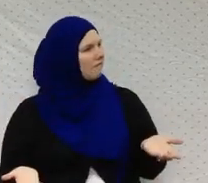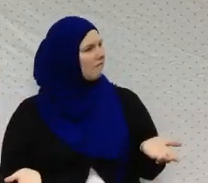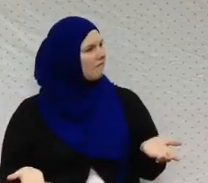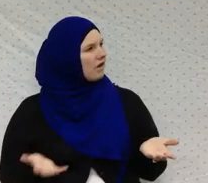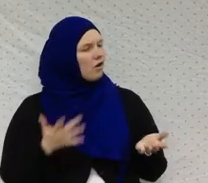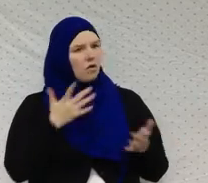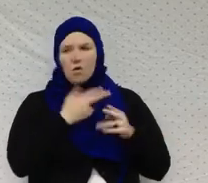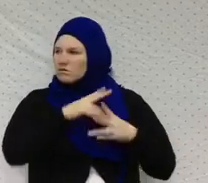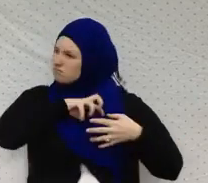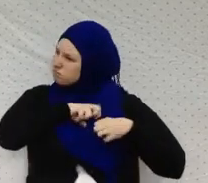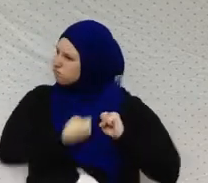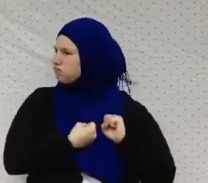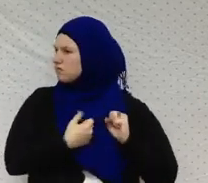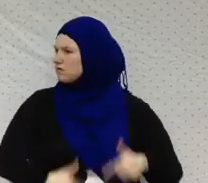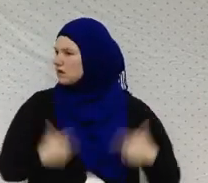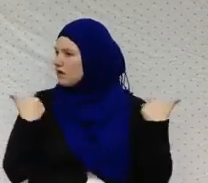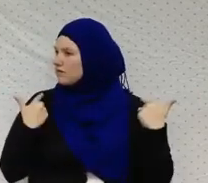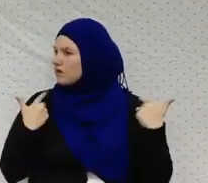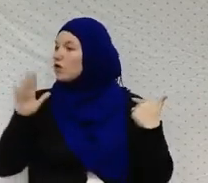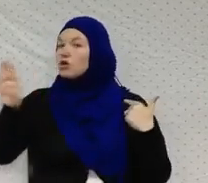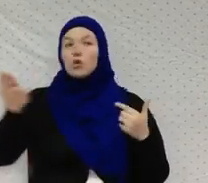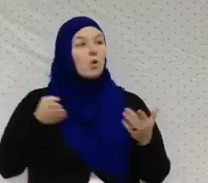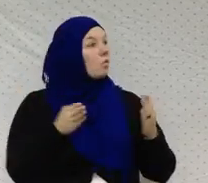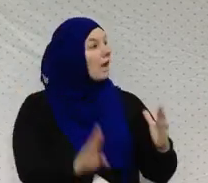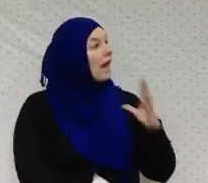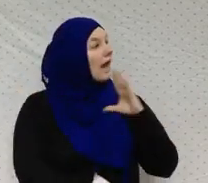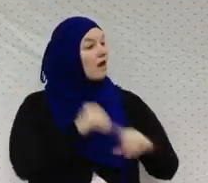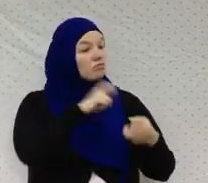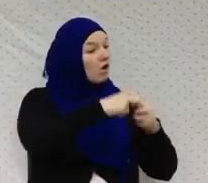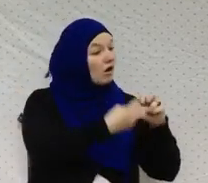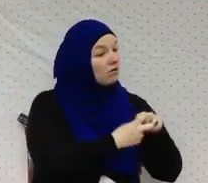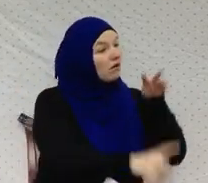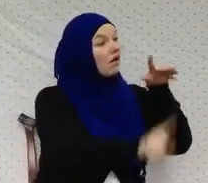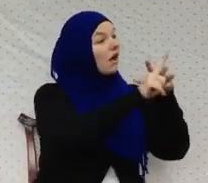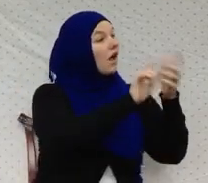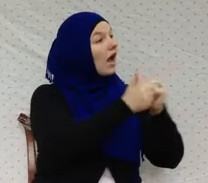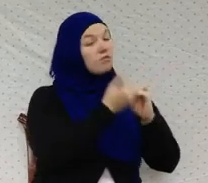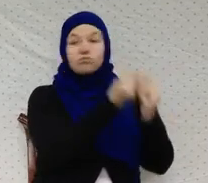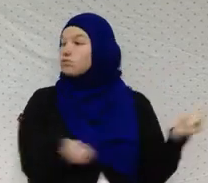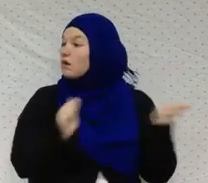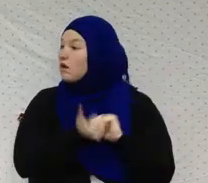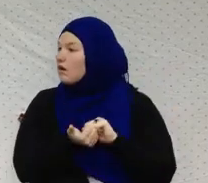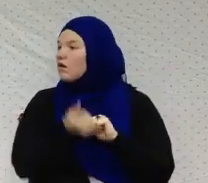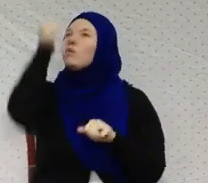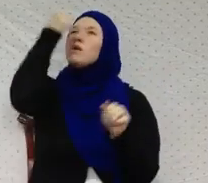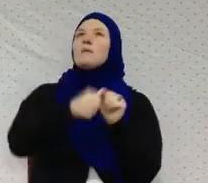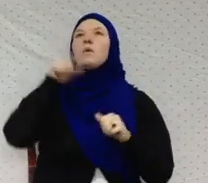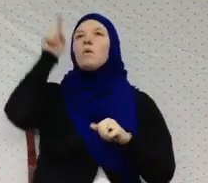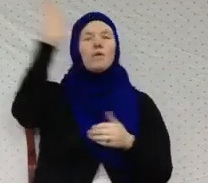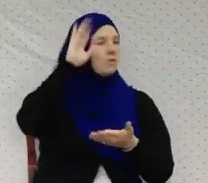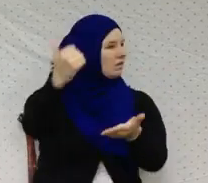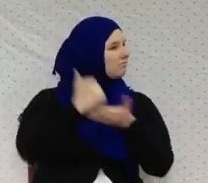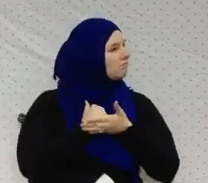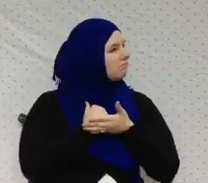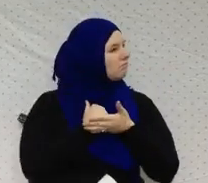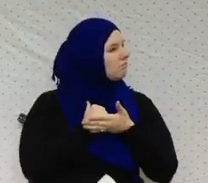life, a tight life. So your way out of any problem is to